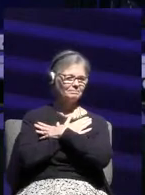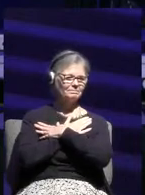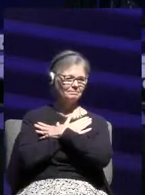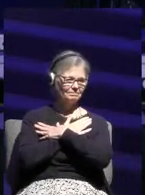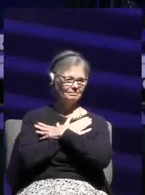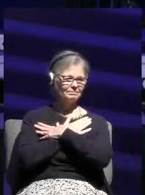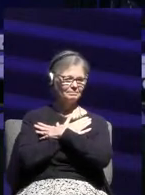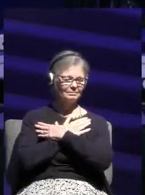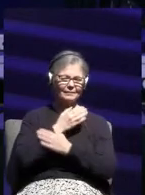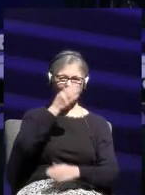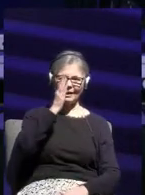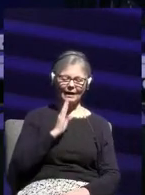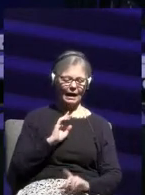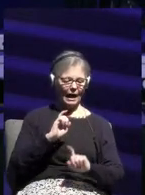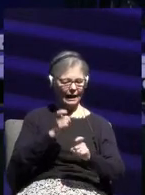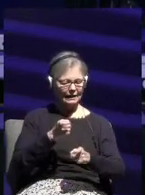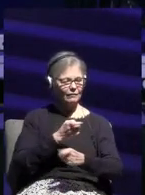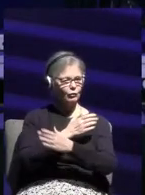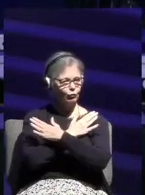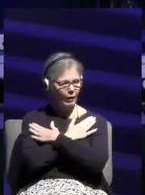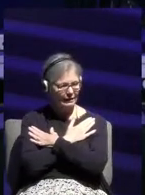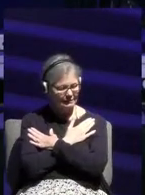I can give you rest.